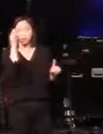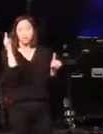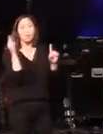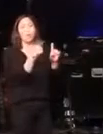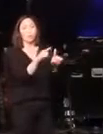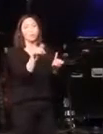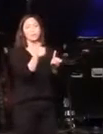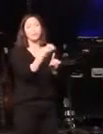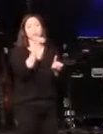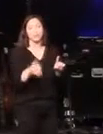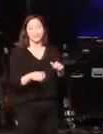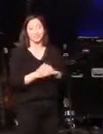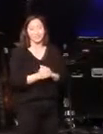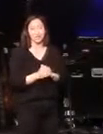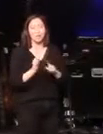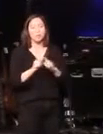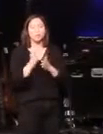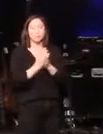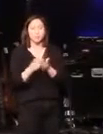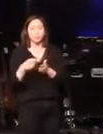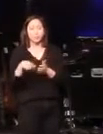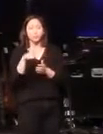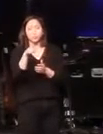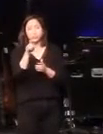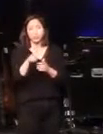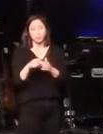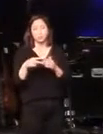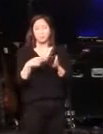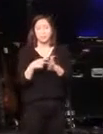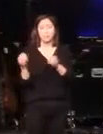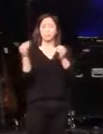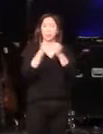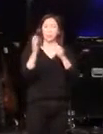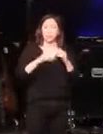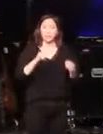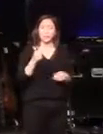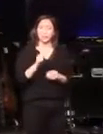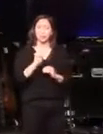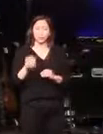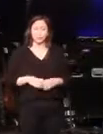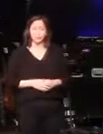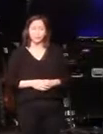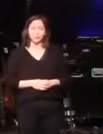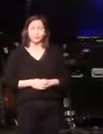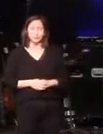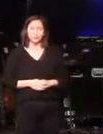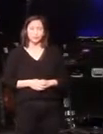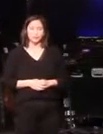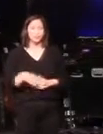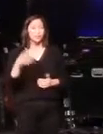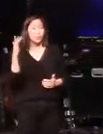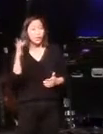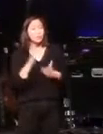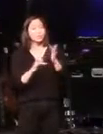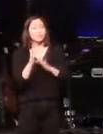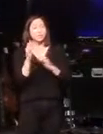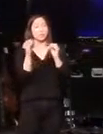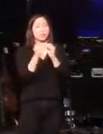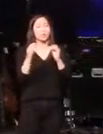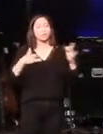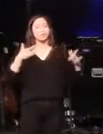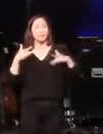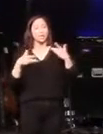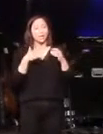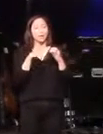you, 10% is something you should have passed a long time ago. Because I'm going to tell you right now, Jesus was more excited about the women who